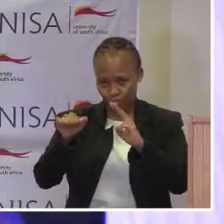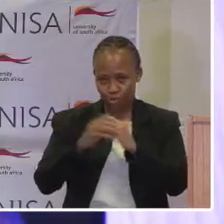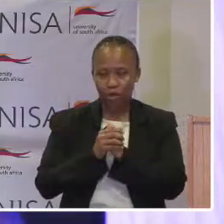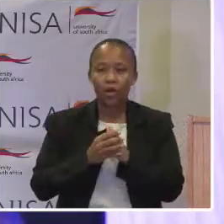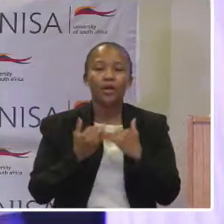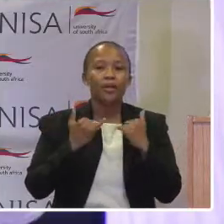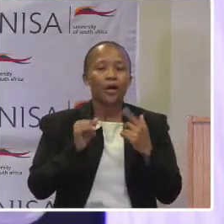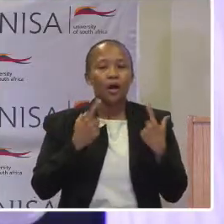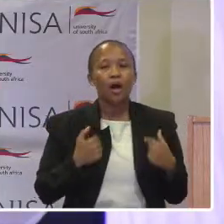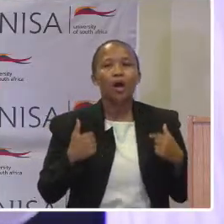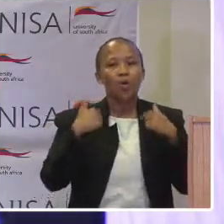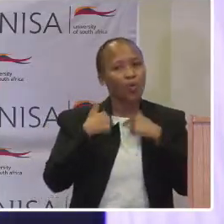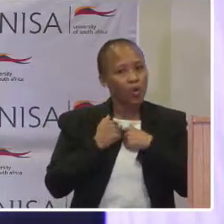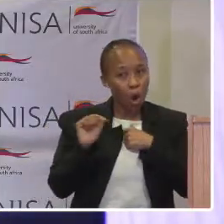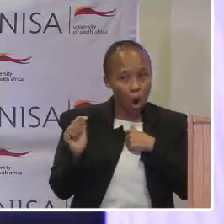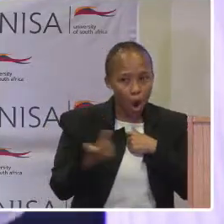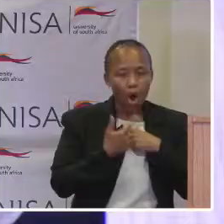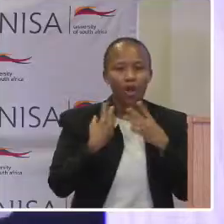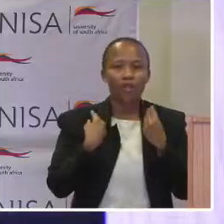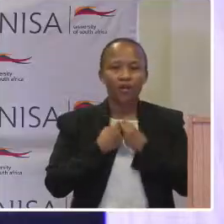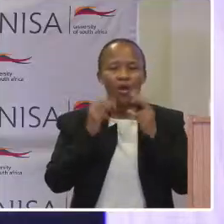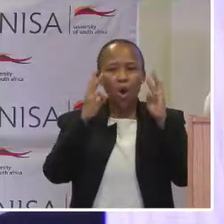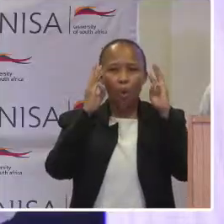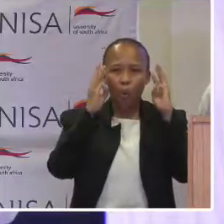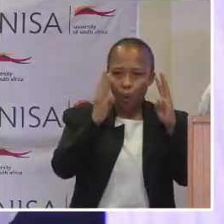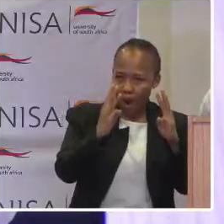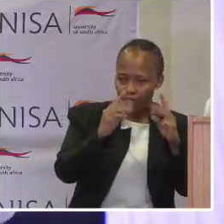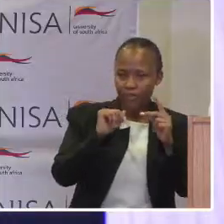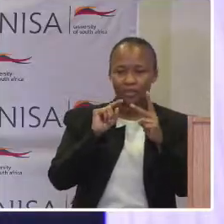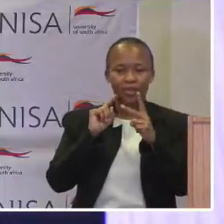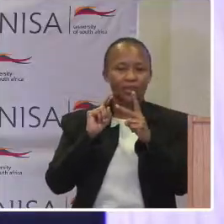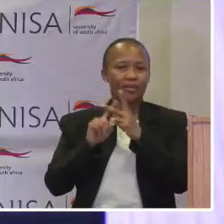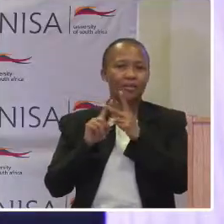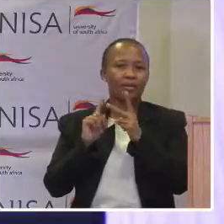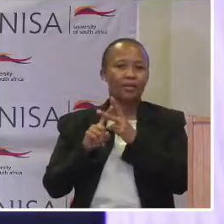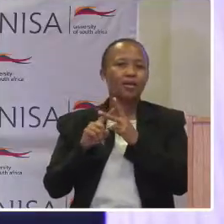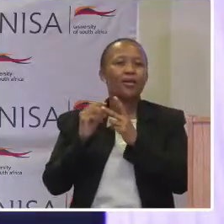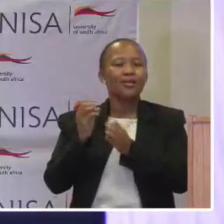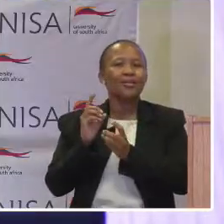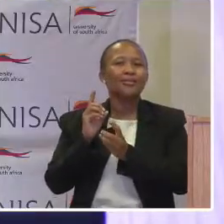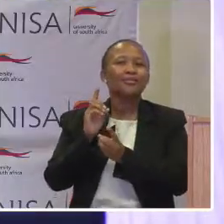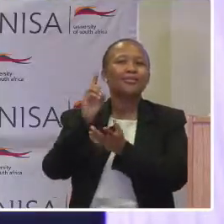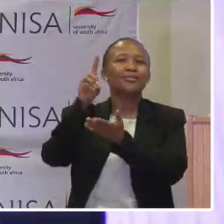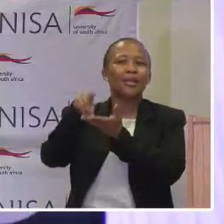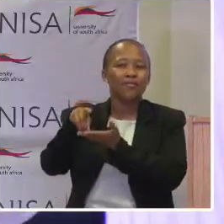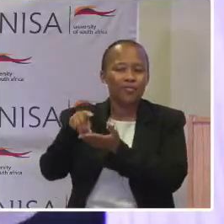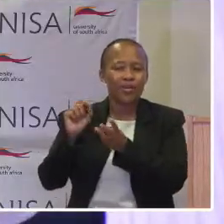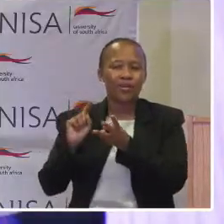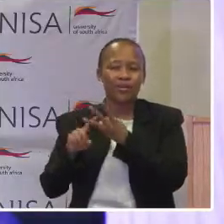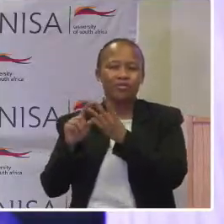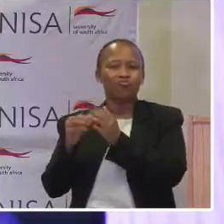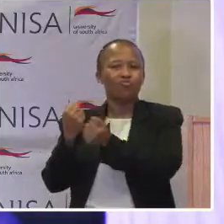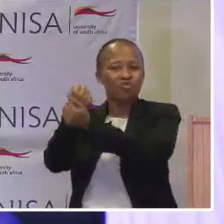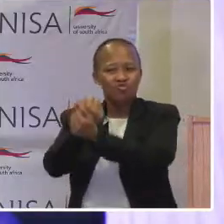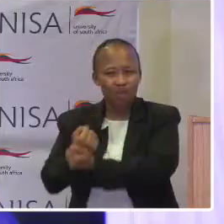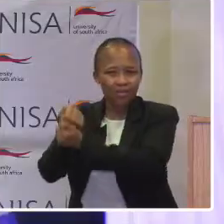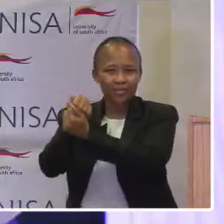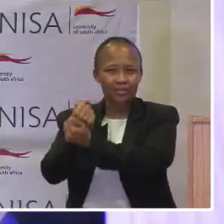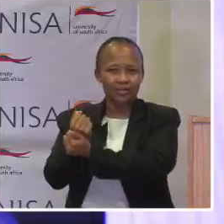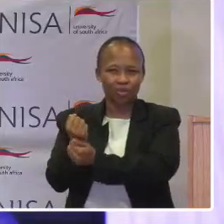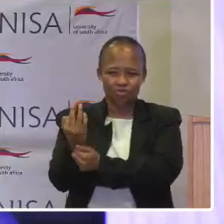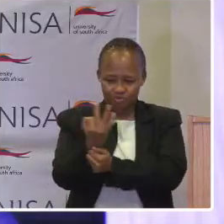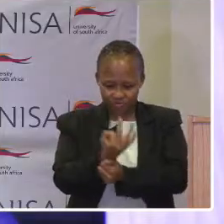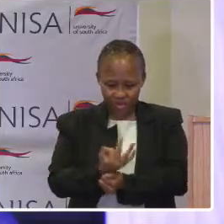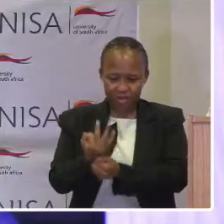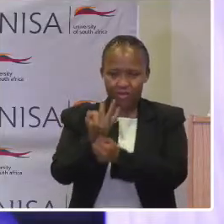interconnecting all of these things. Warehousing, last mile delivery, trucks, and everything else in between, together with packaging